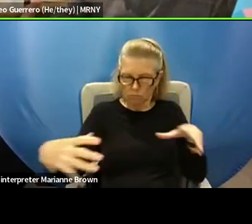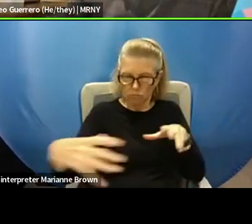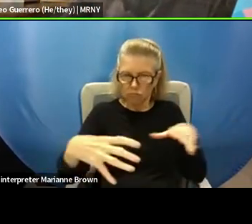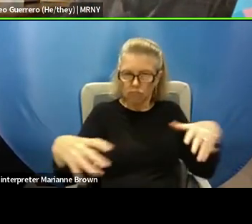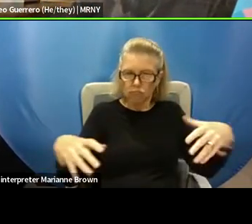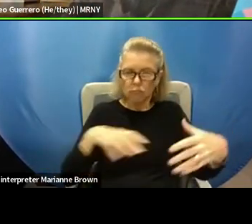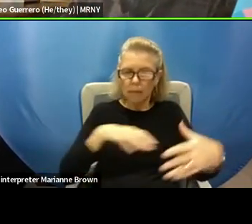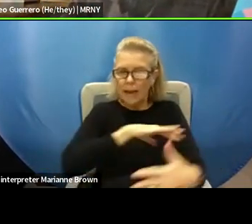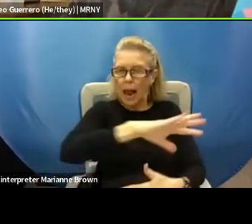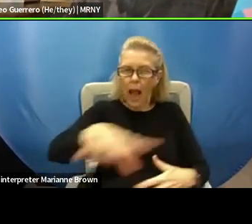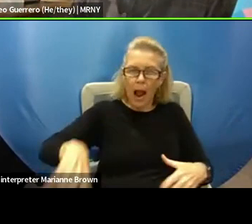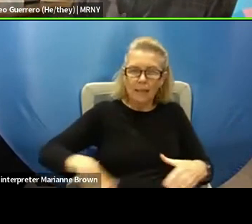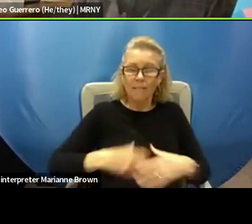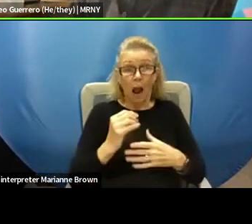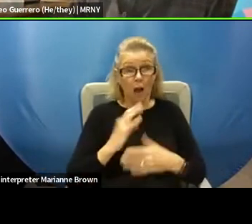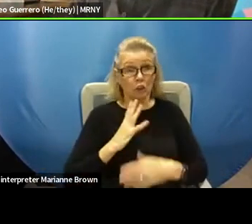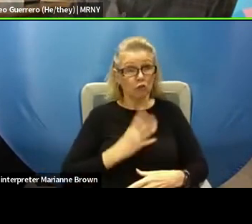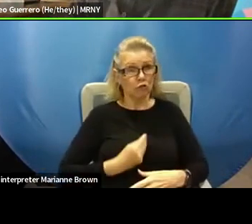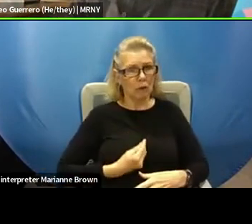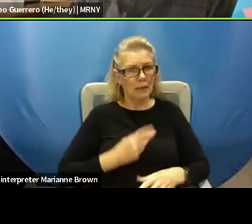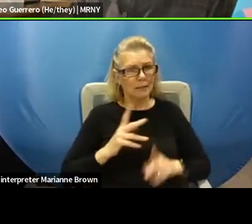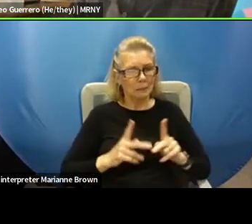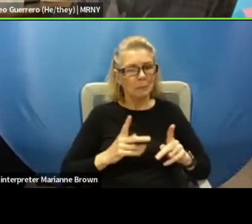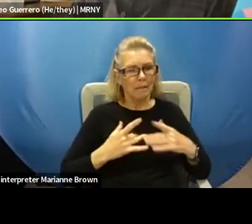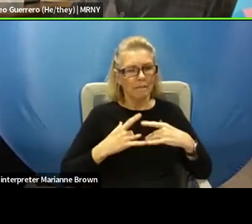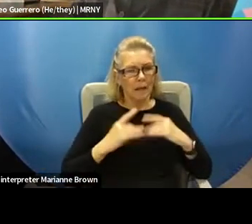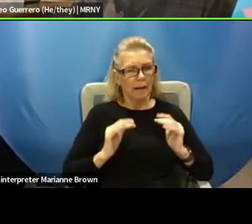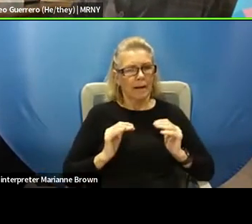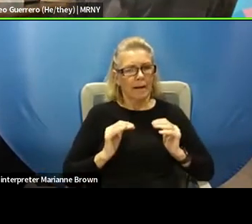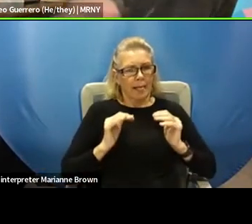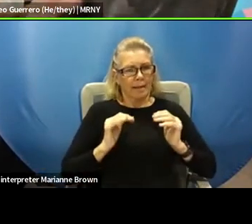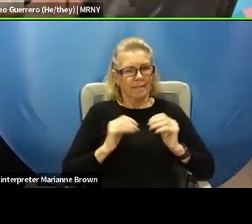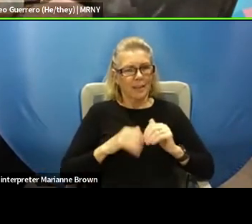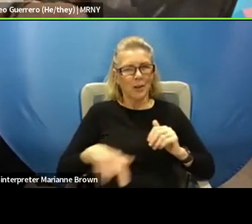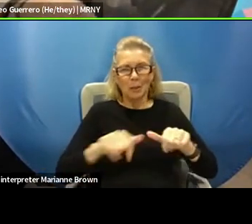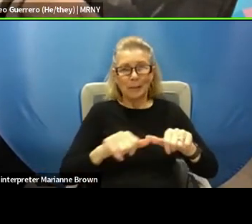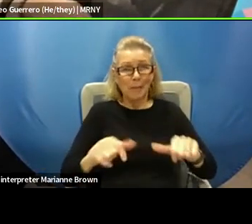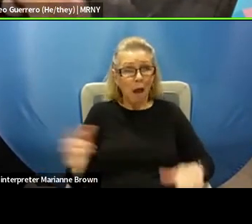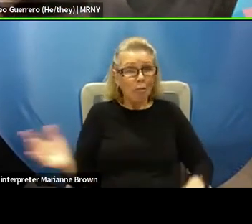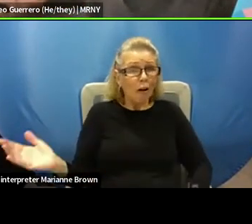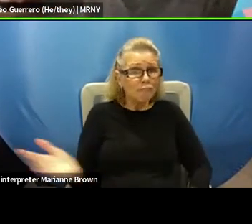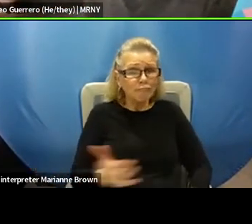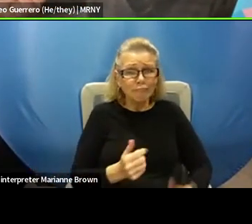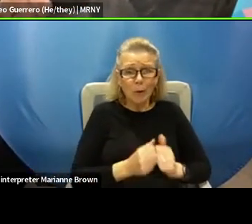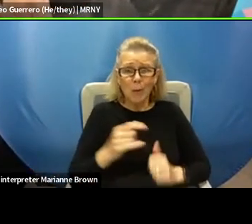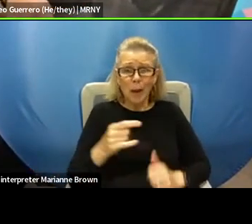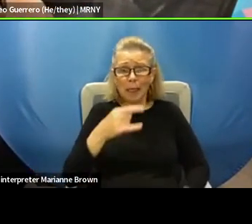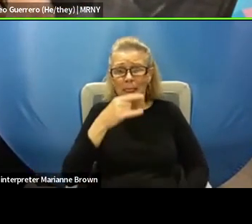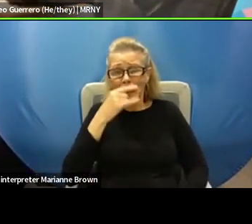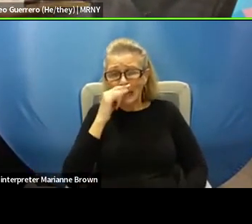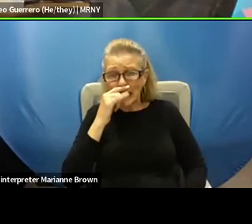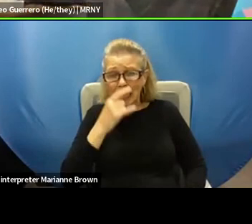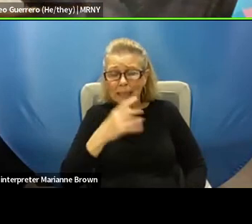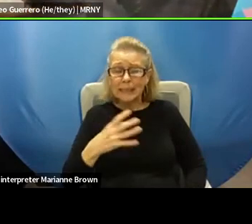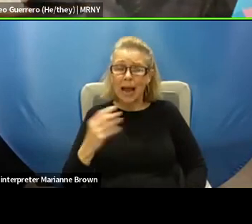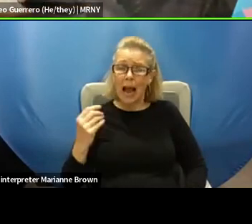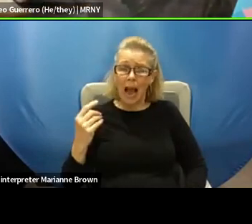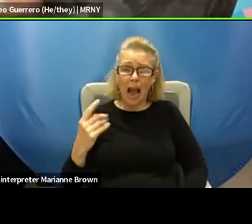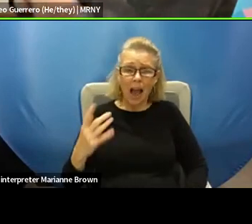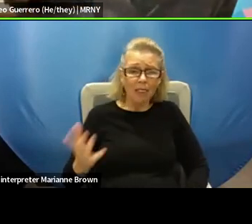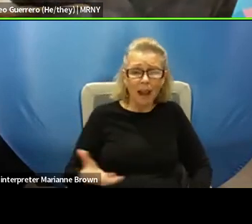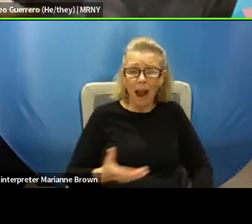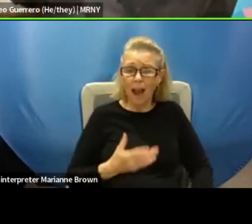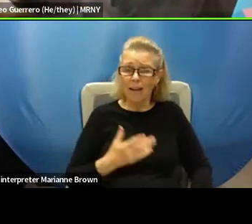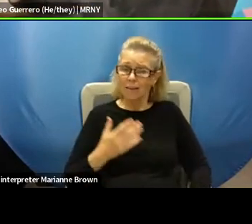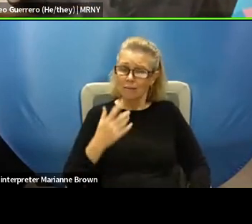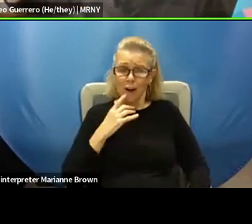trans folks are elevated in those spaces. And so they come with their kids and, they grab chalk and they write on the floor like trans power,